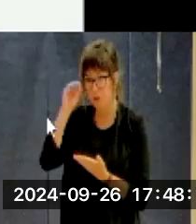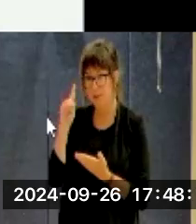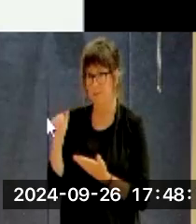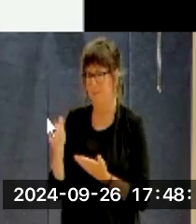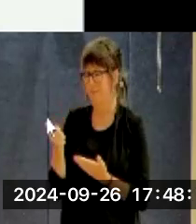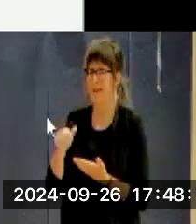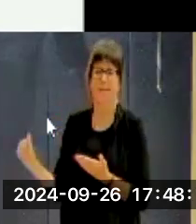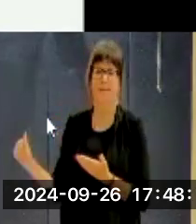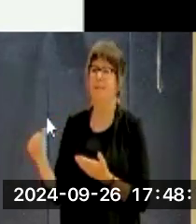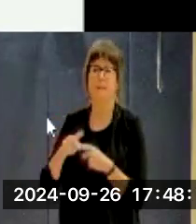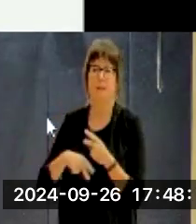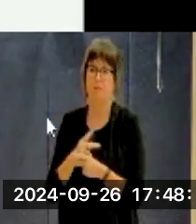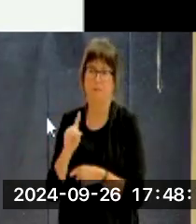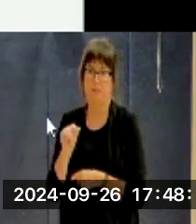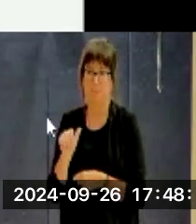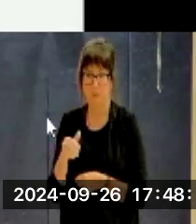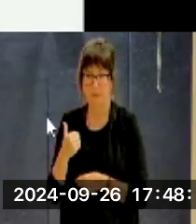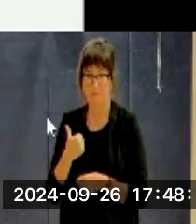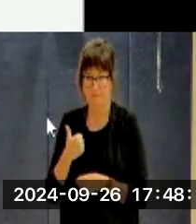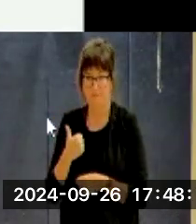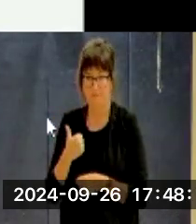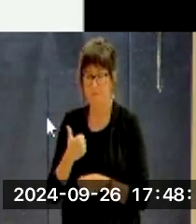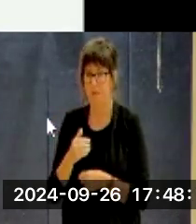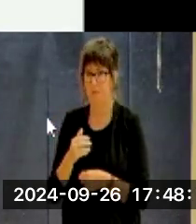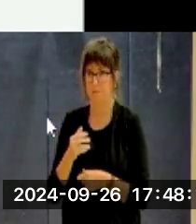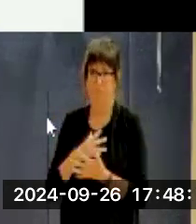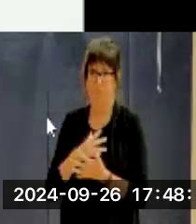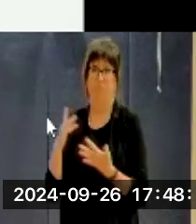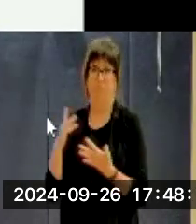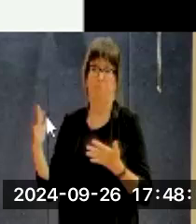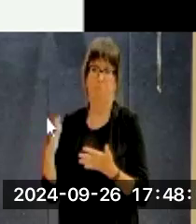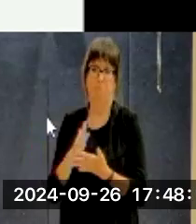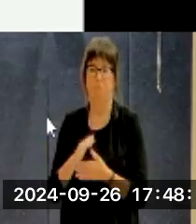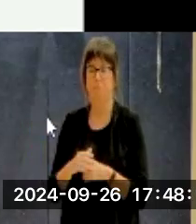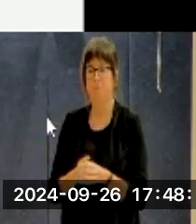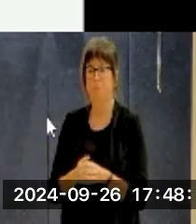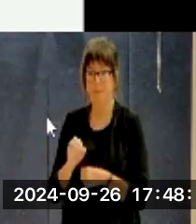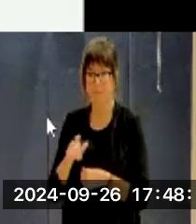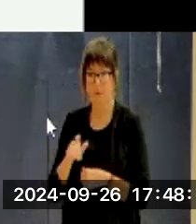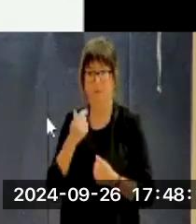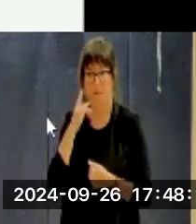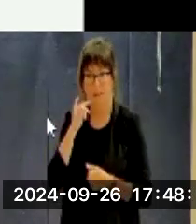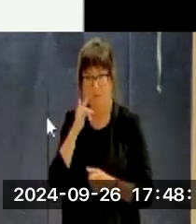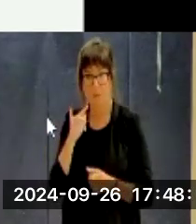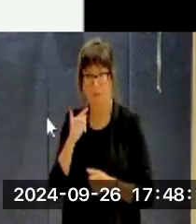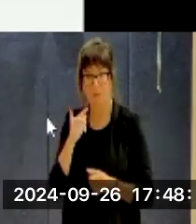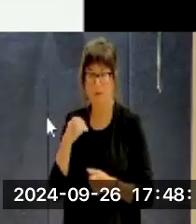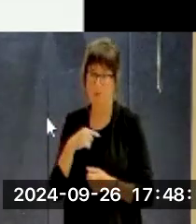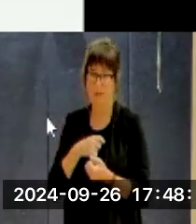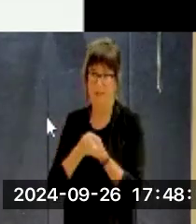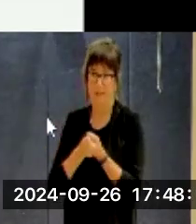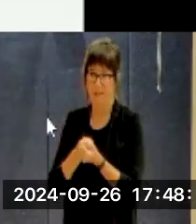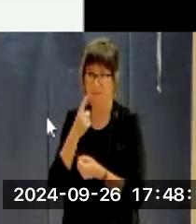any disability that you have, and that you're in California. We are